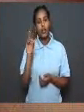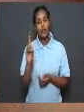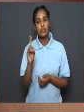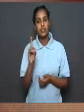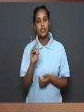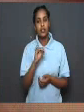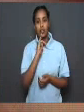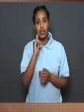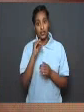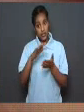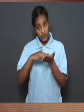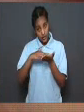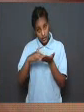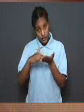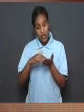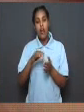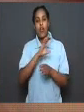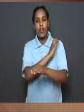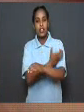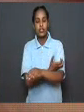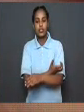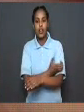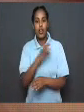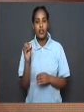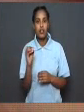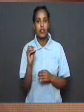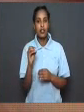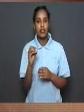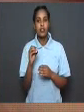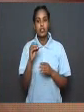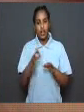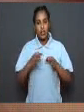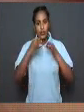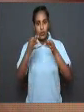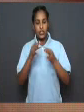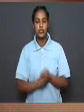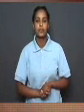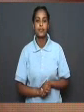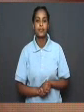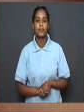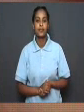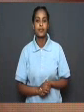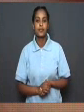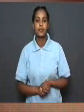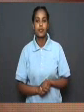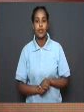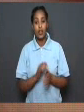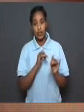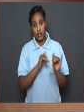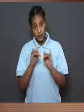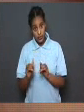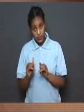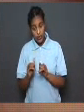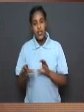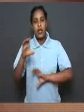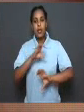Thermodynamics is the study of energy and its transformation. In terms of